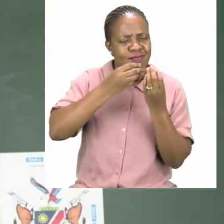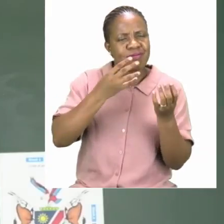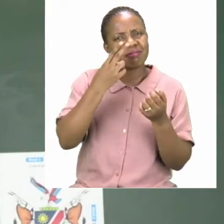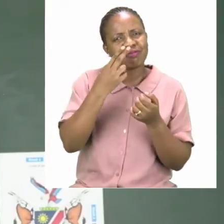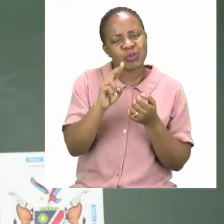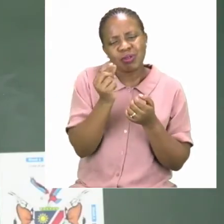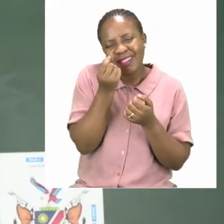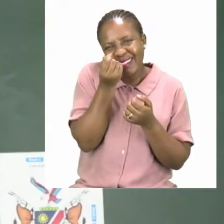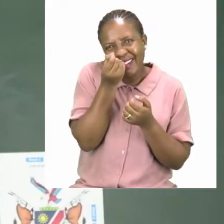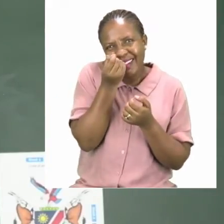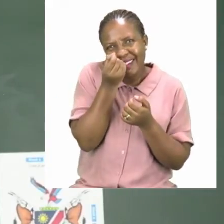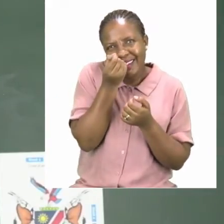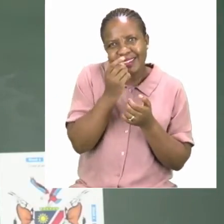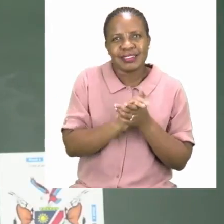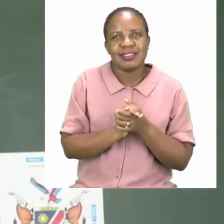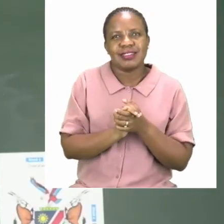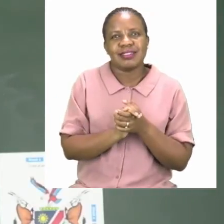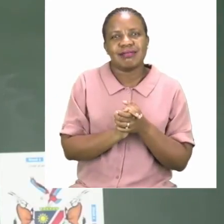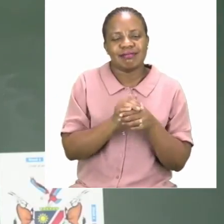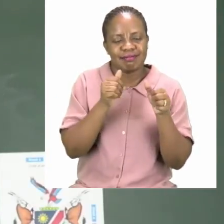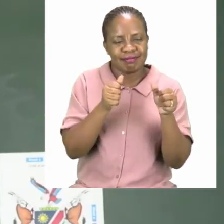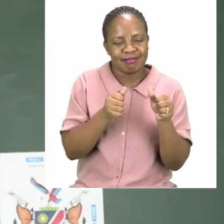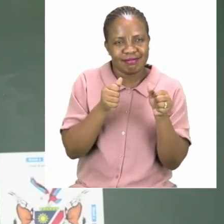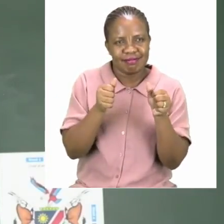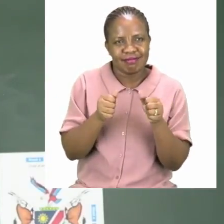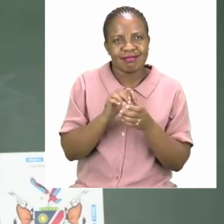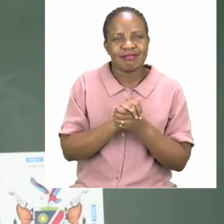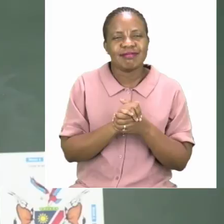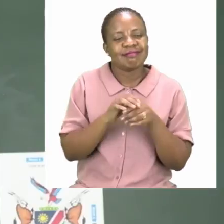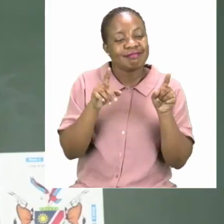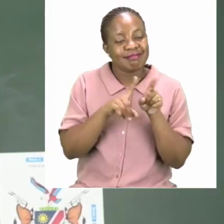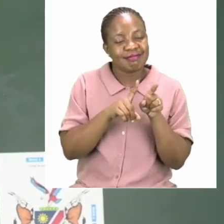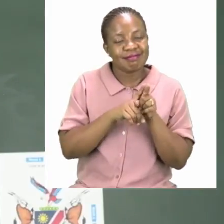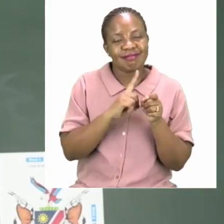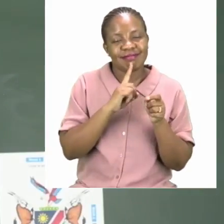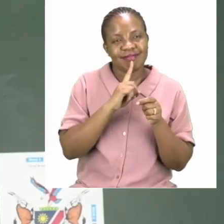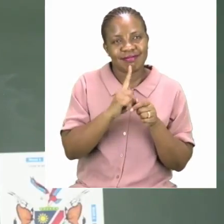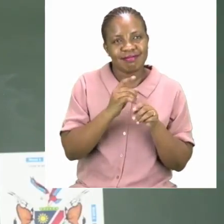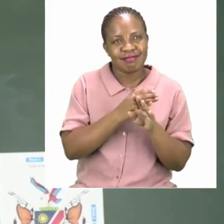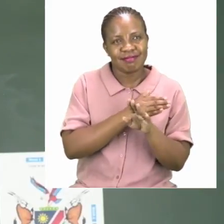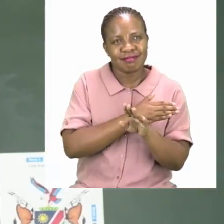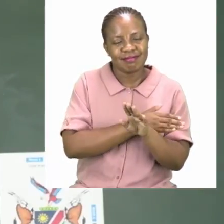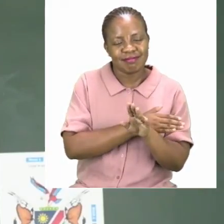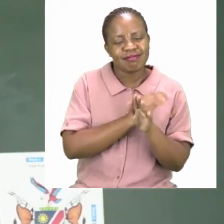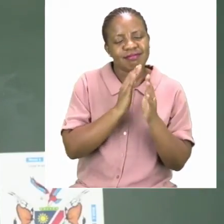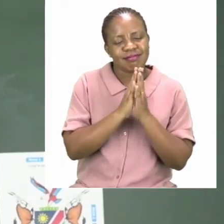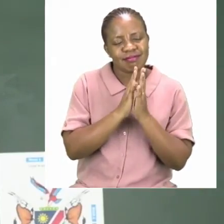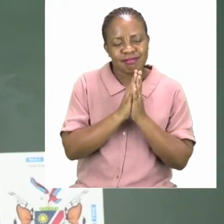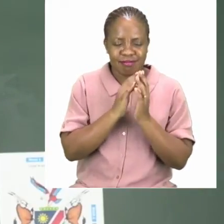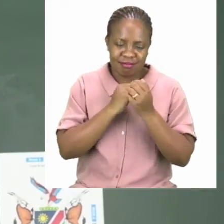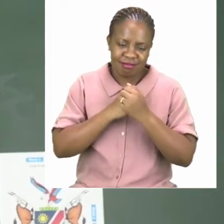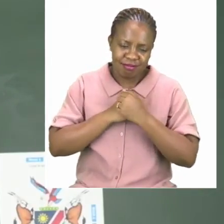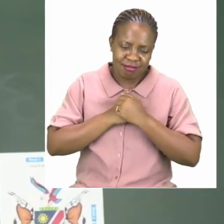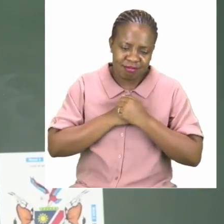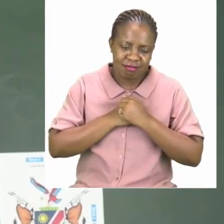you paste the whole thing. Like I said before, make sure that you have an adult with you when you are doing